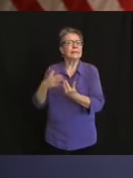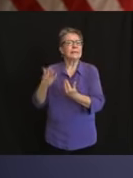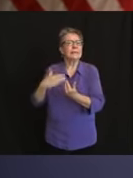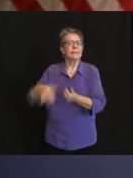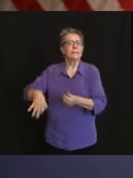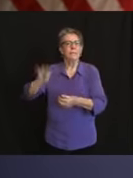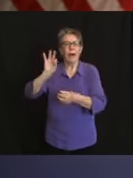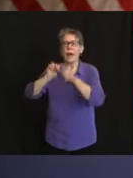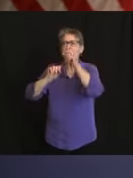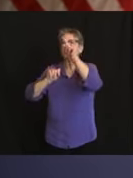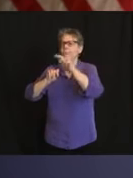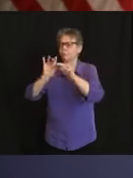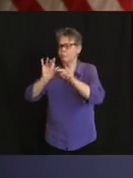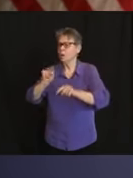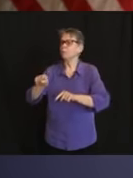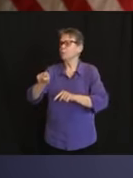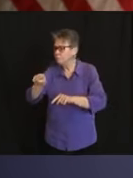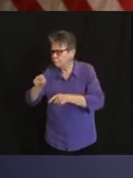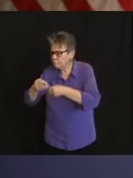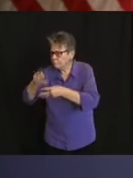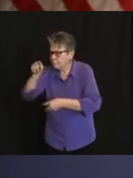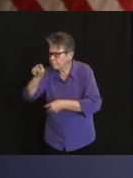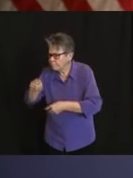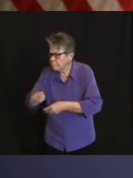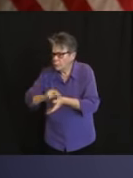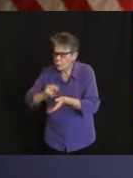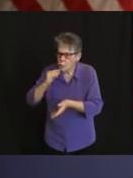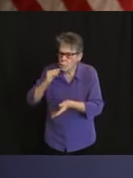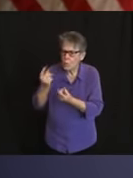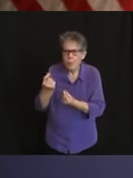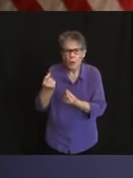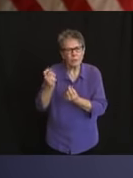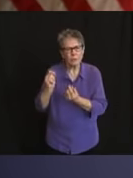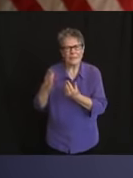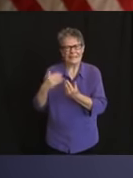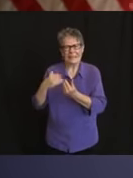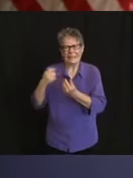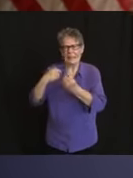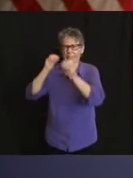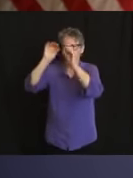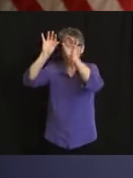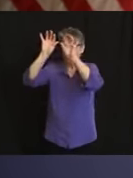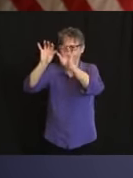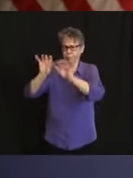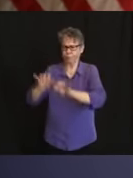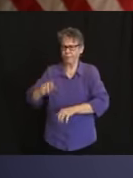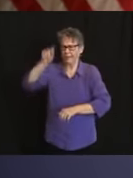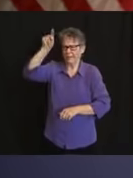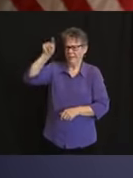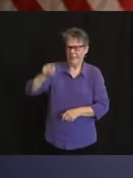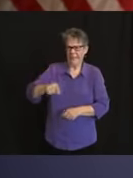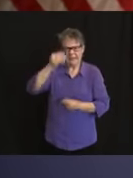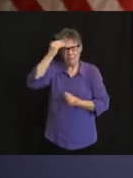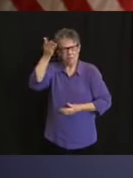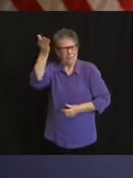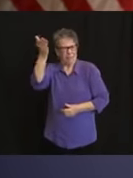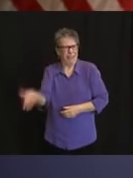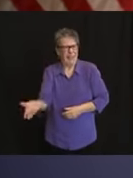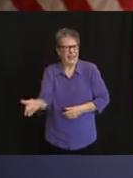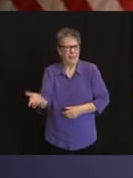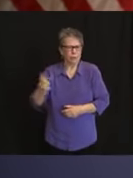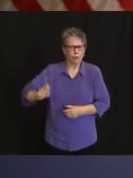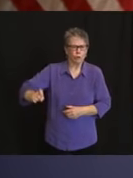partly answers where I would hope folks could go. But there is Judy, there's no question there's an unevenness, and